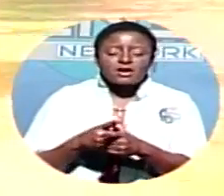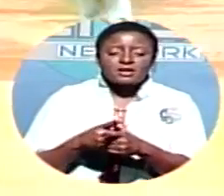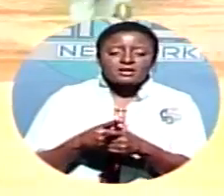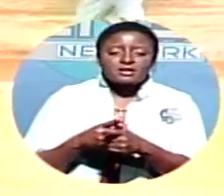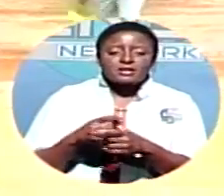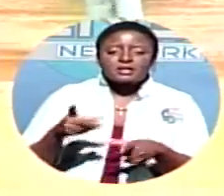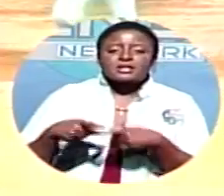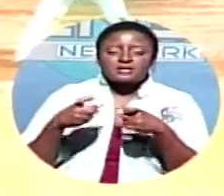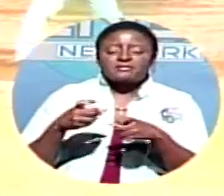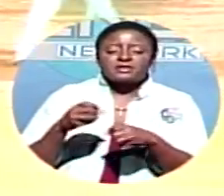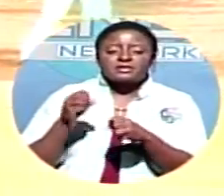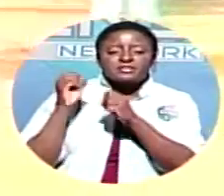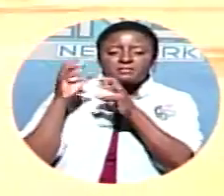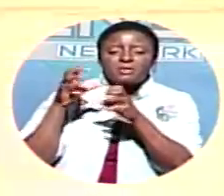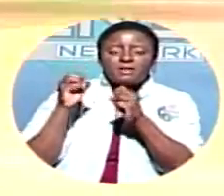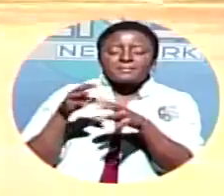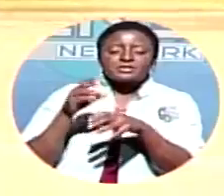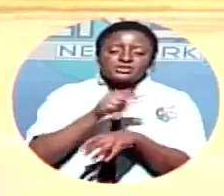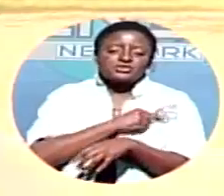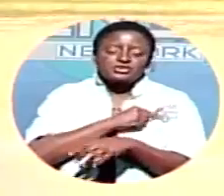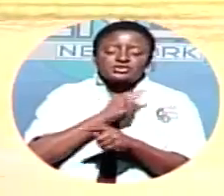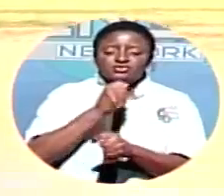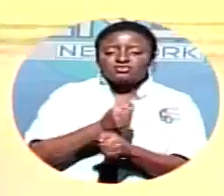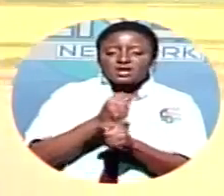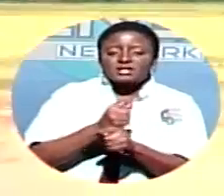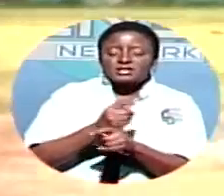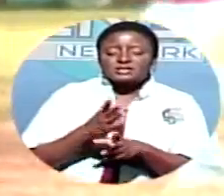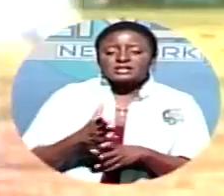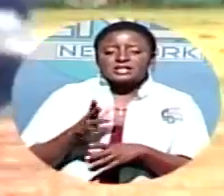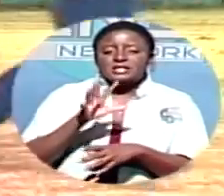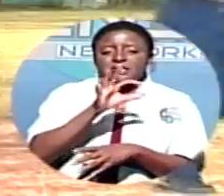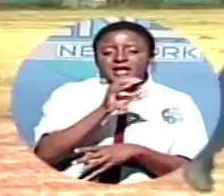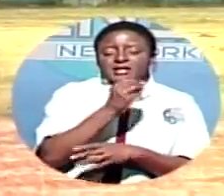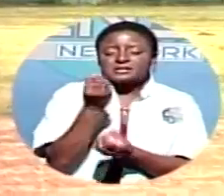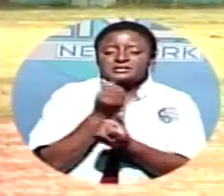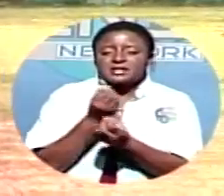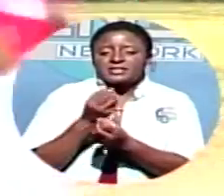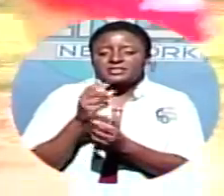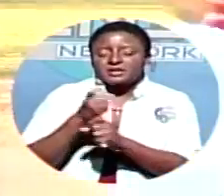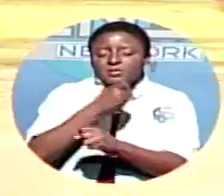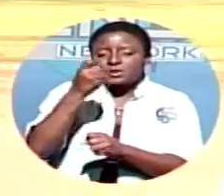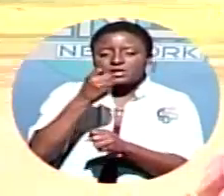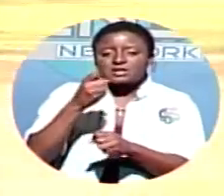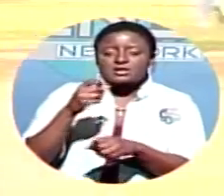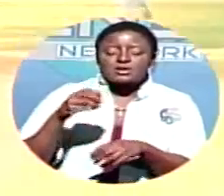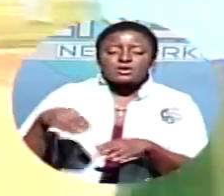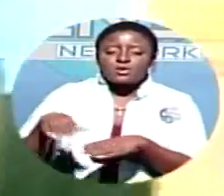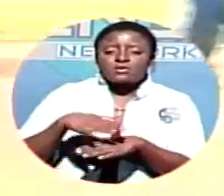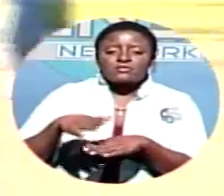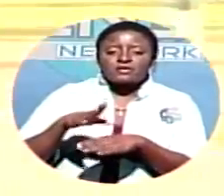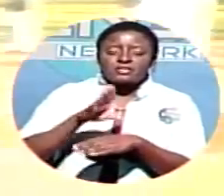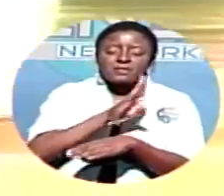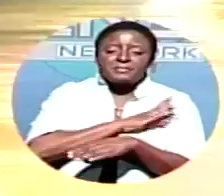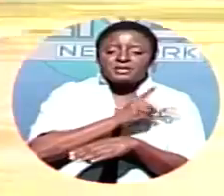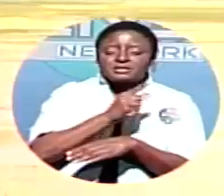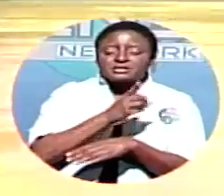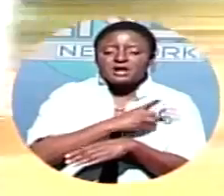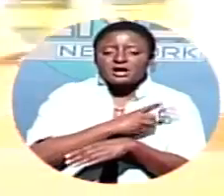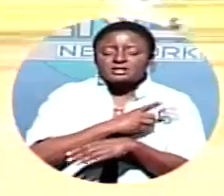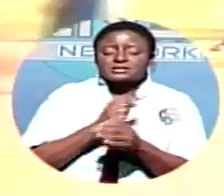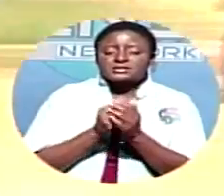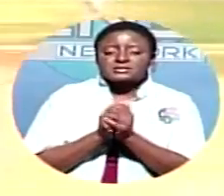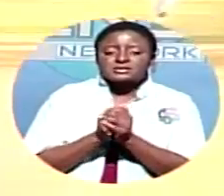the Bomber G Truckers a 9-0 win over the Y2 Shipping Bulldogs. Store finished the game 3-for-4 with